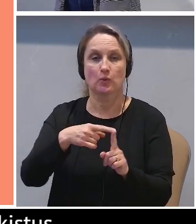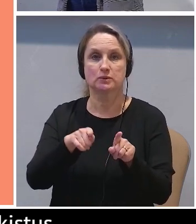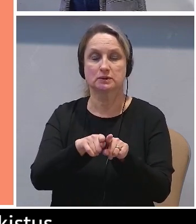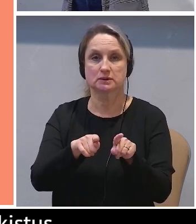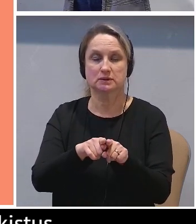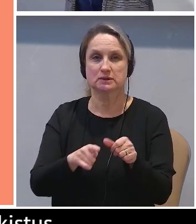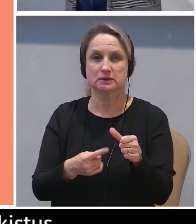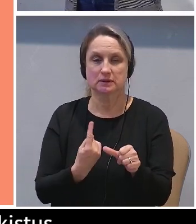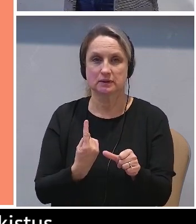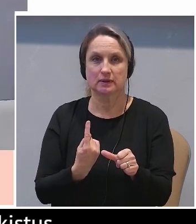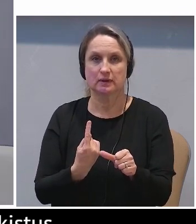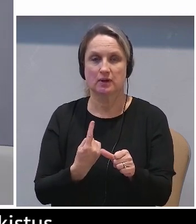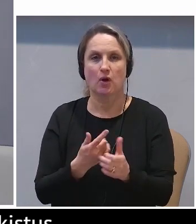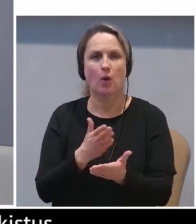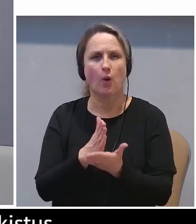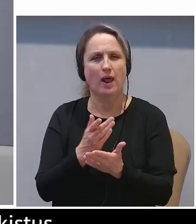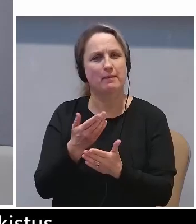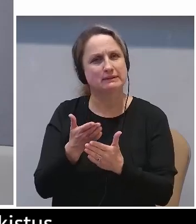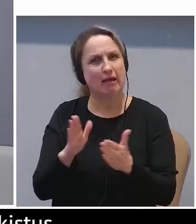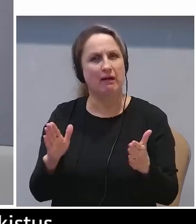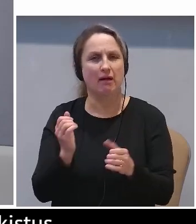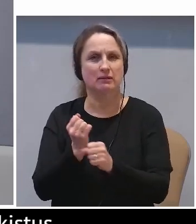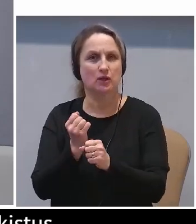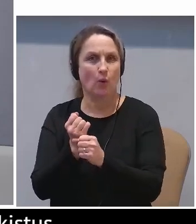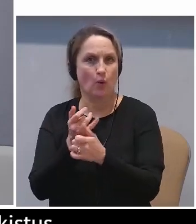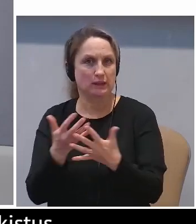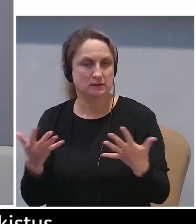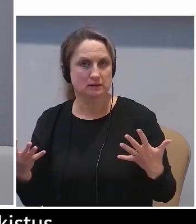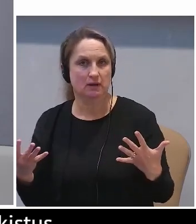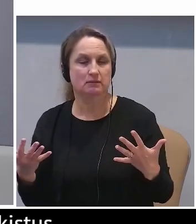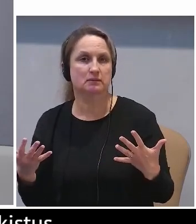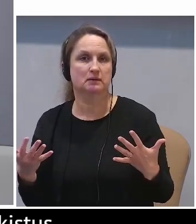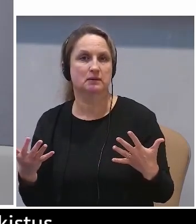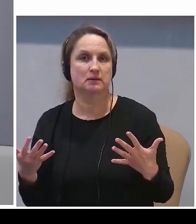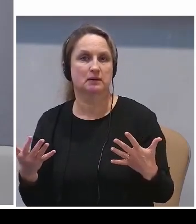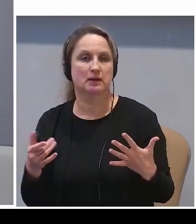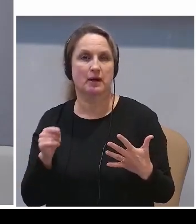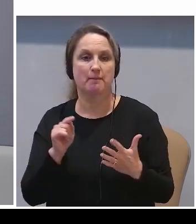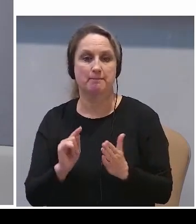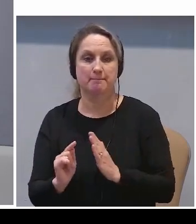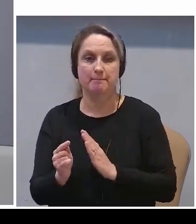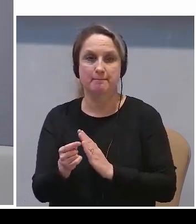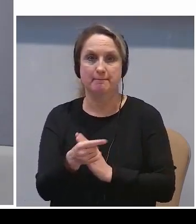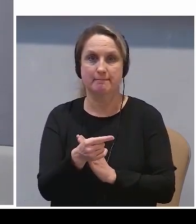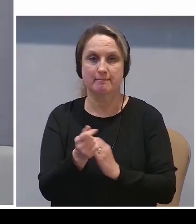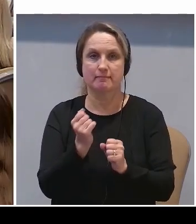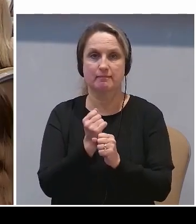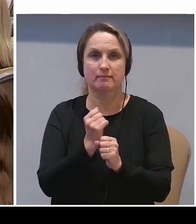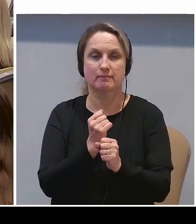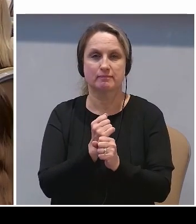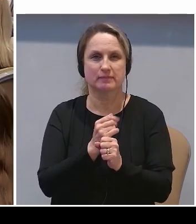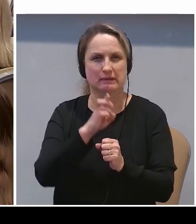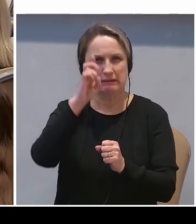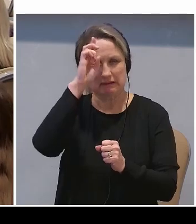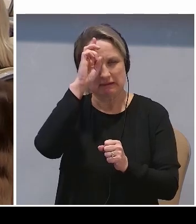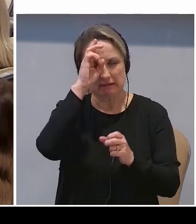neonatal and pediatric trials in Europe. Those are all available through the ECRIN website. And then focusing in this one, in